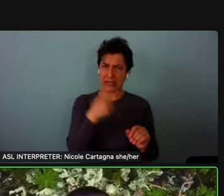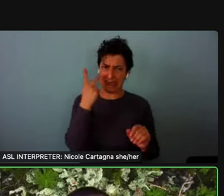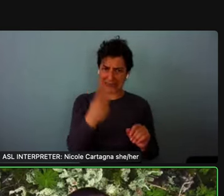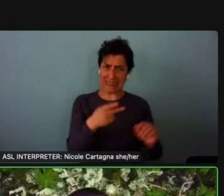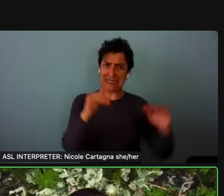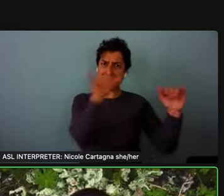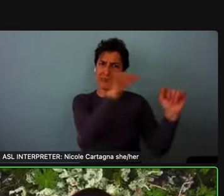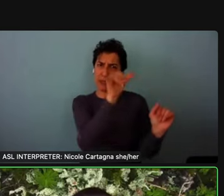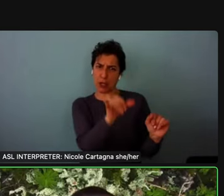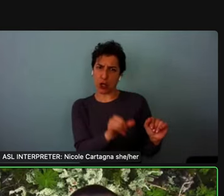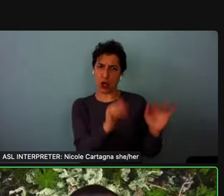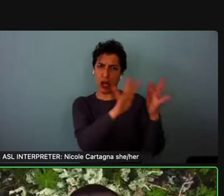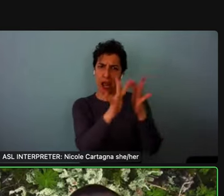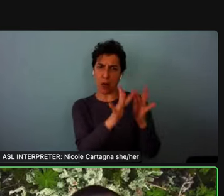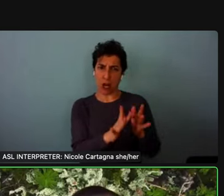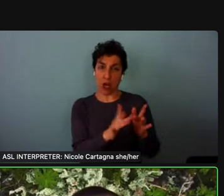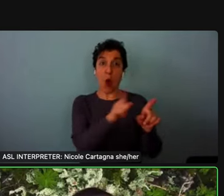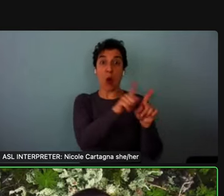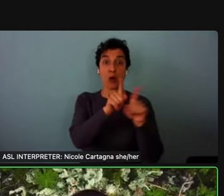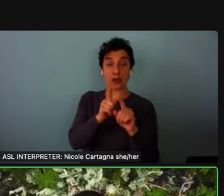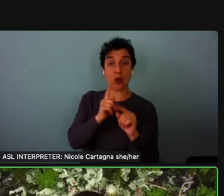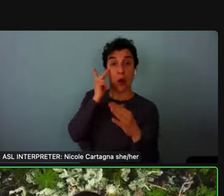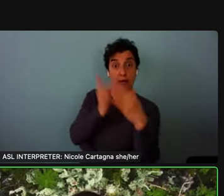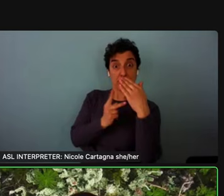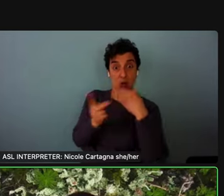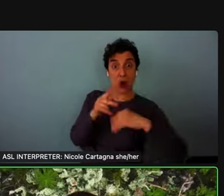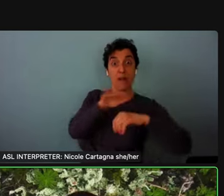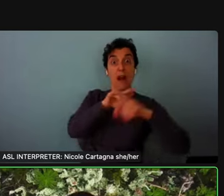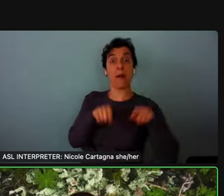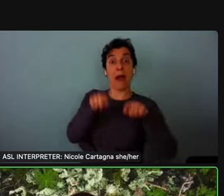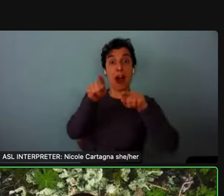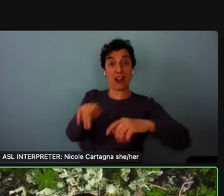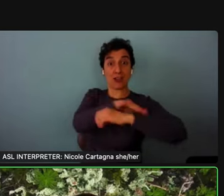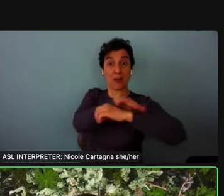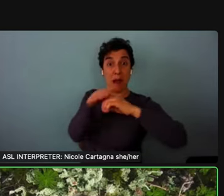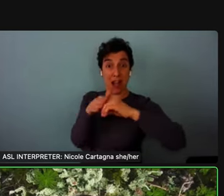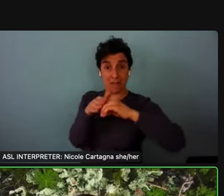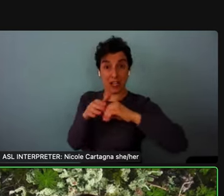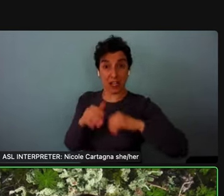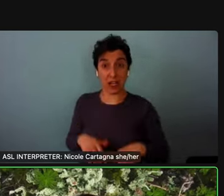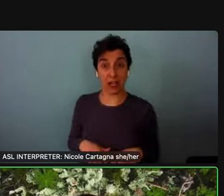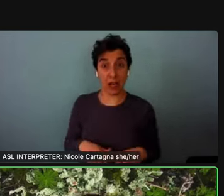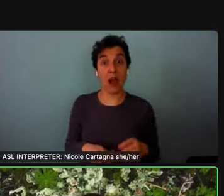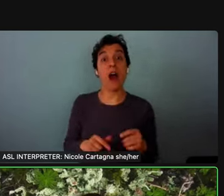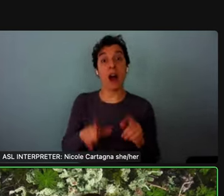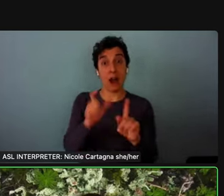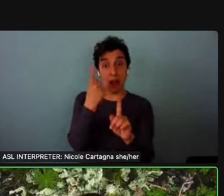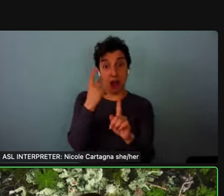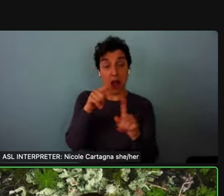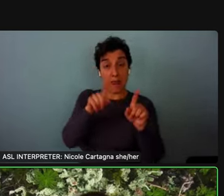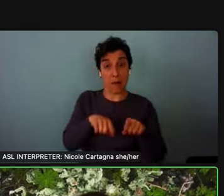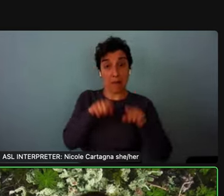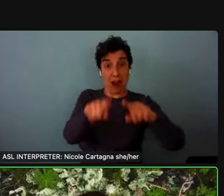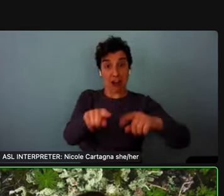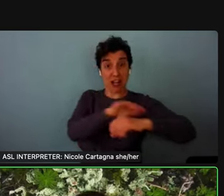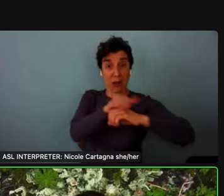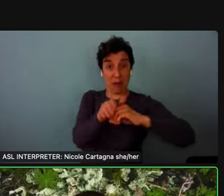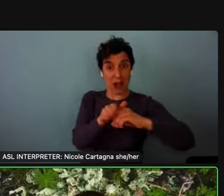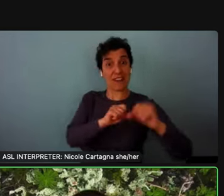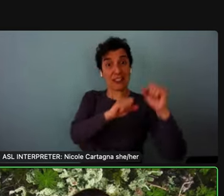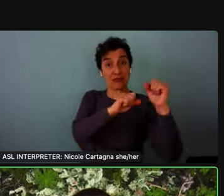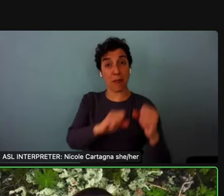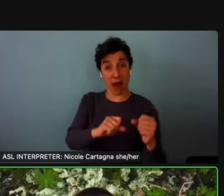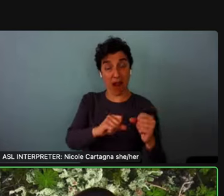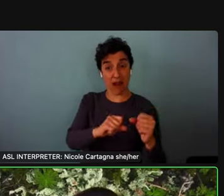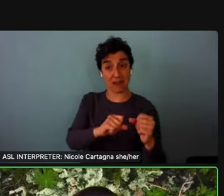networks and also still observe the parallel topography in the association cortex. So in other words, the parallel topography is robust